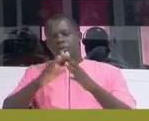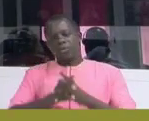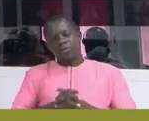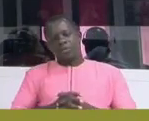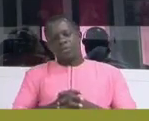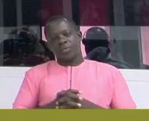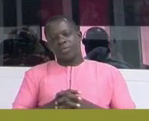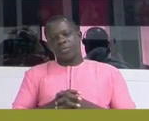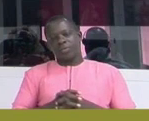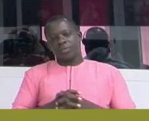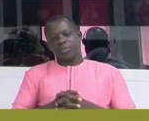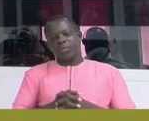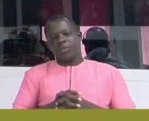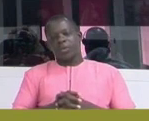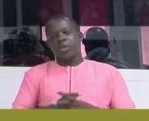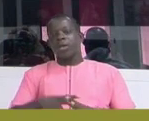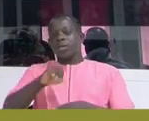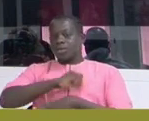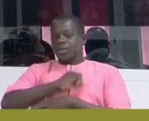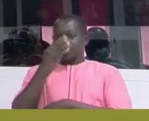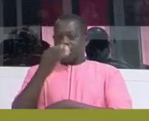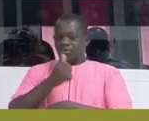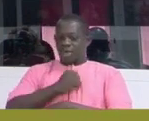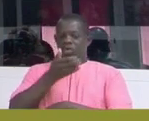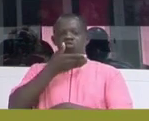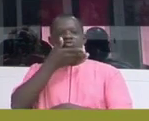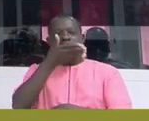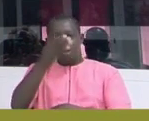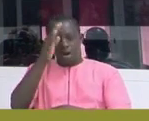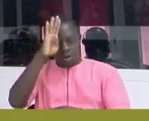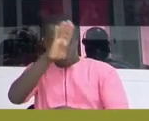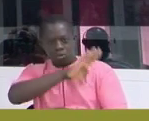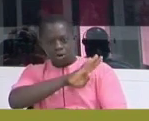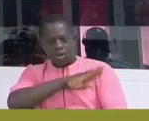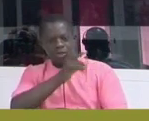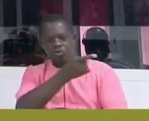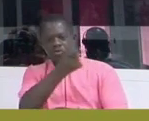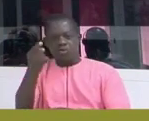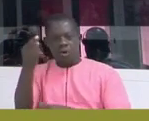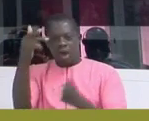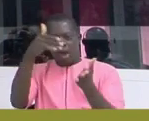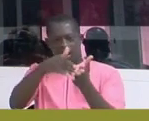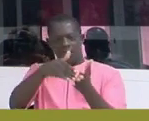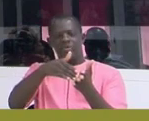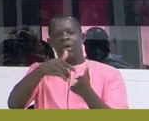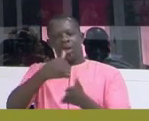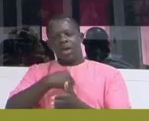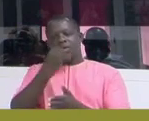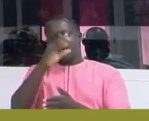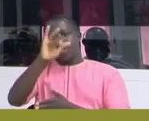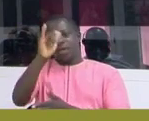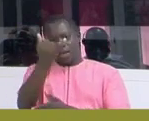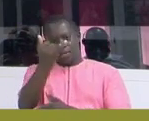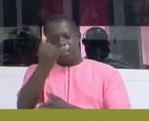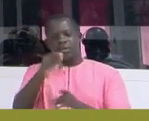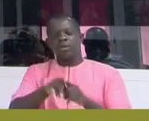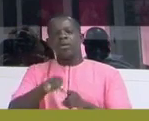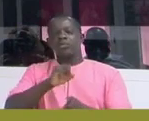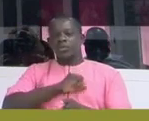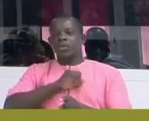the verge of coming out of his house. He said to me, "My younger one, have you arrived?" And I said,